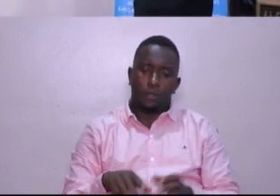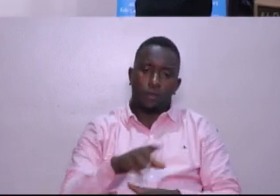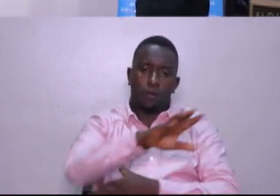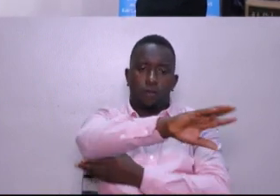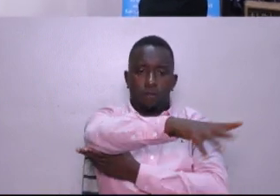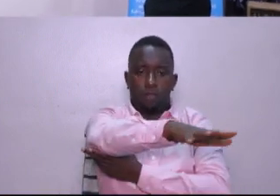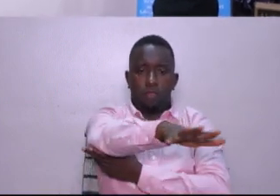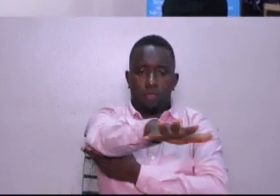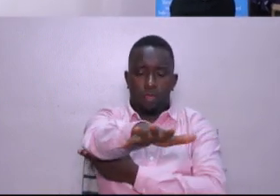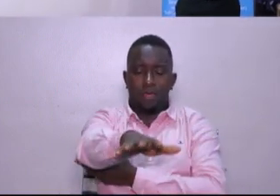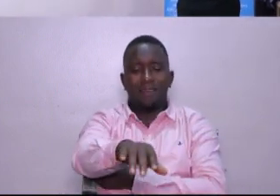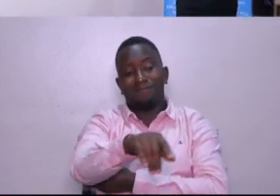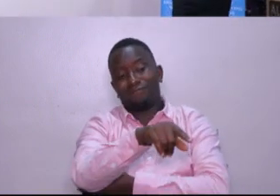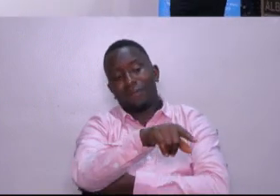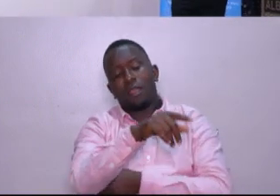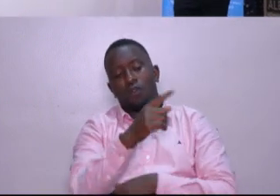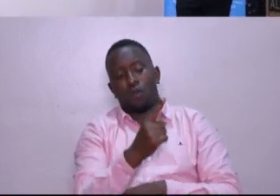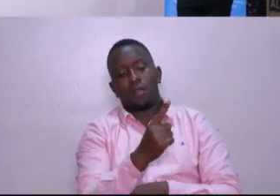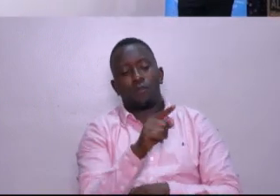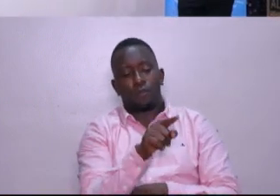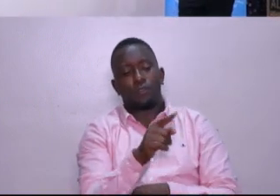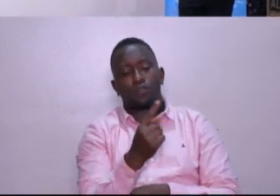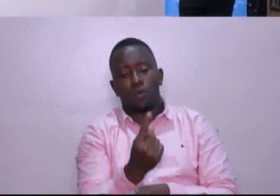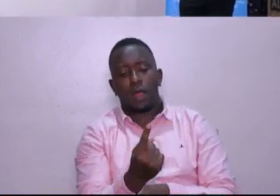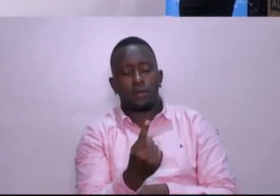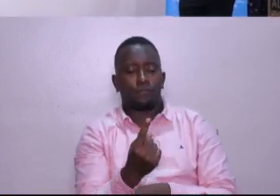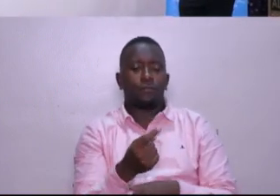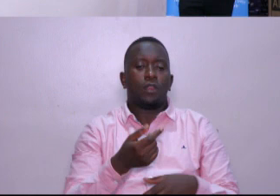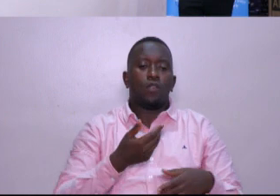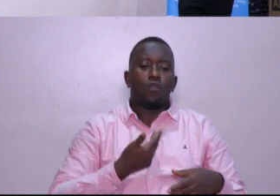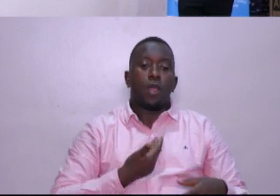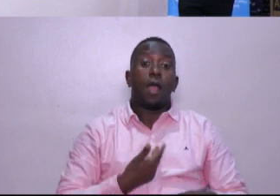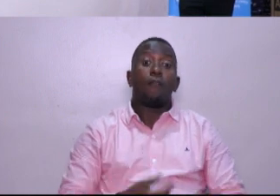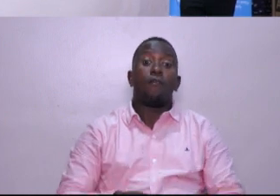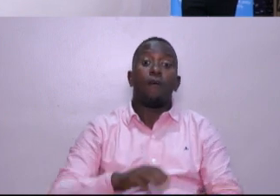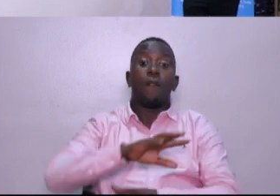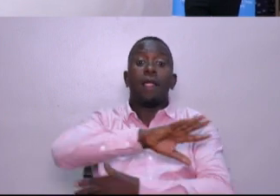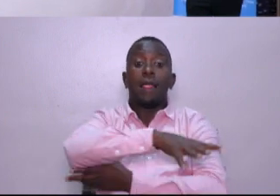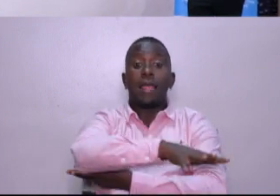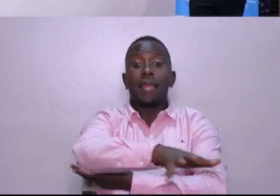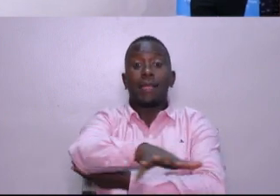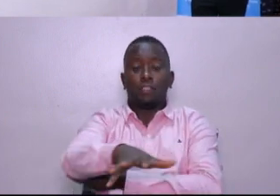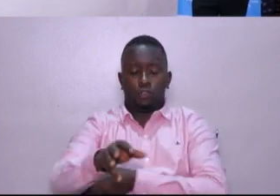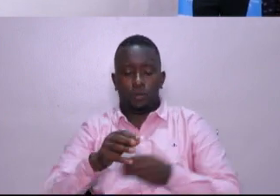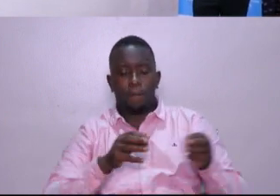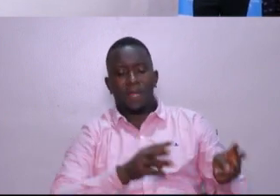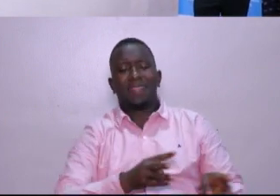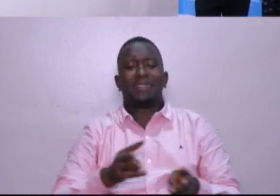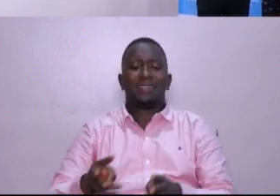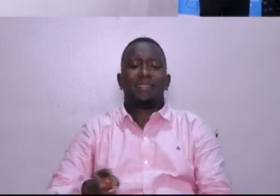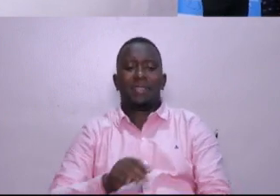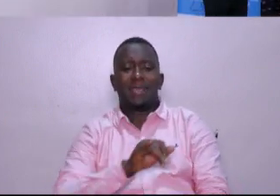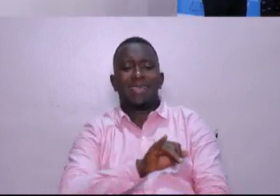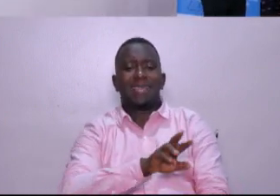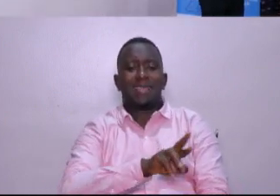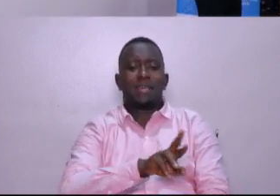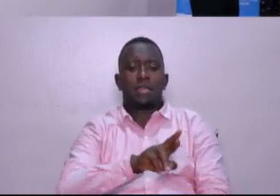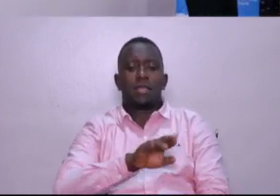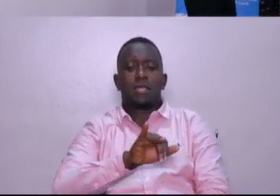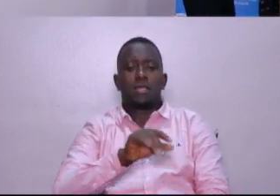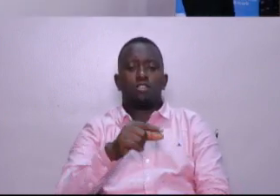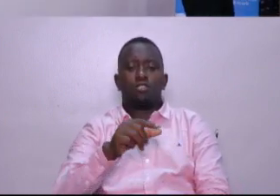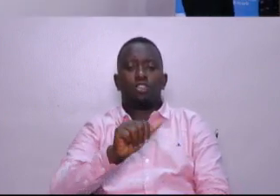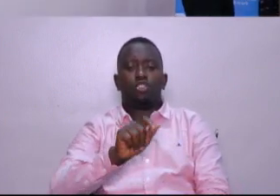1.1. And then we have irrigation methods, that's 1.2. Now, under